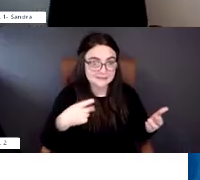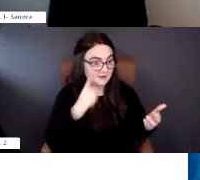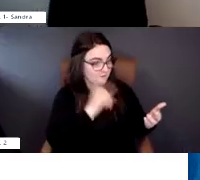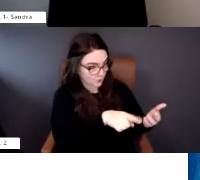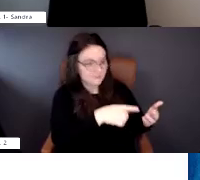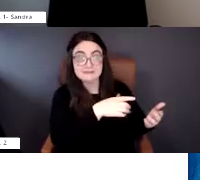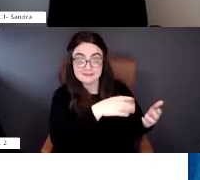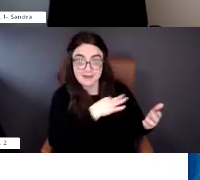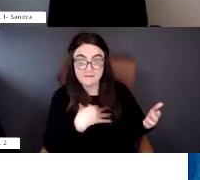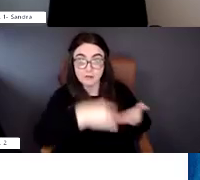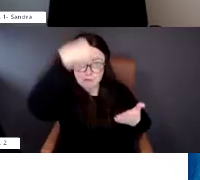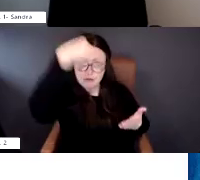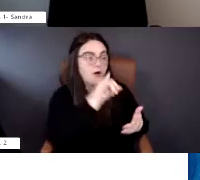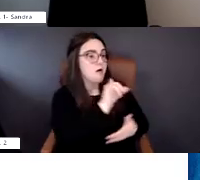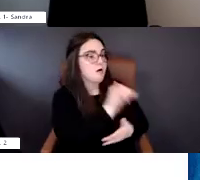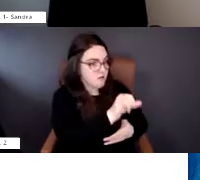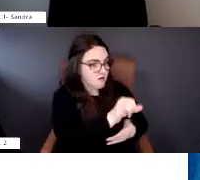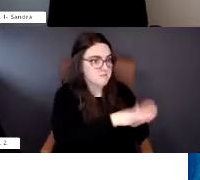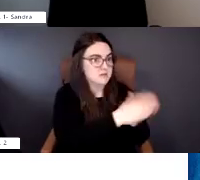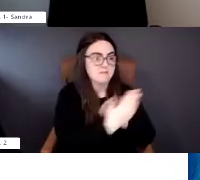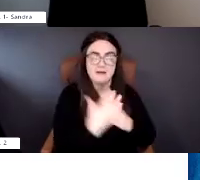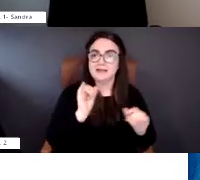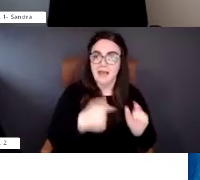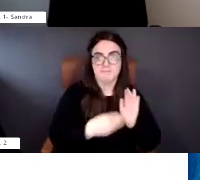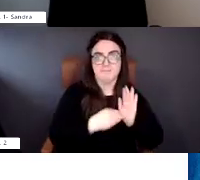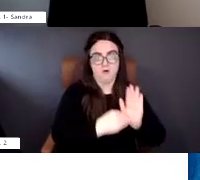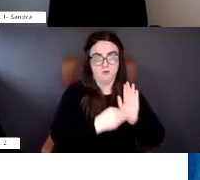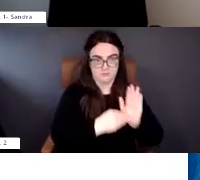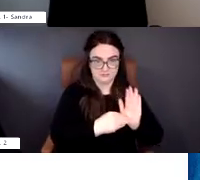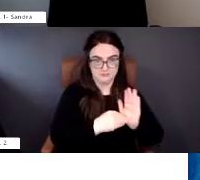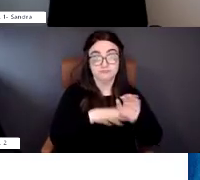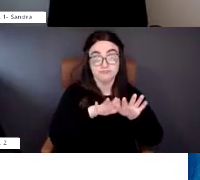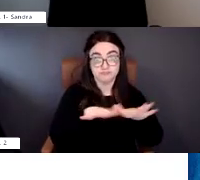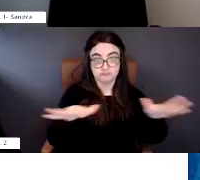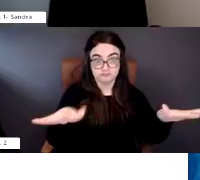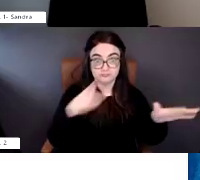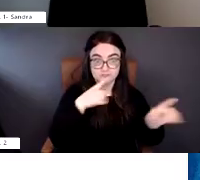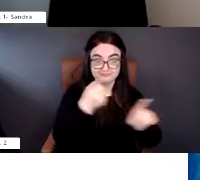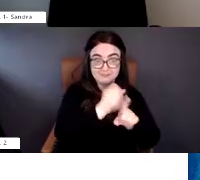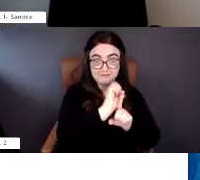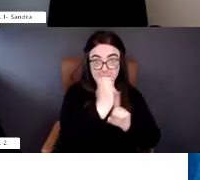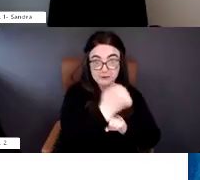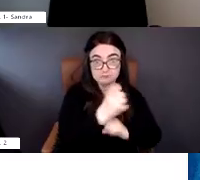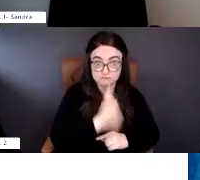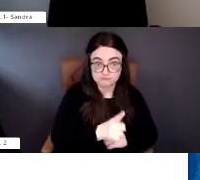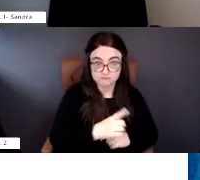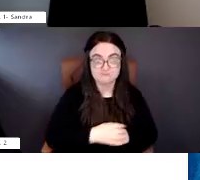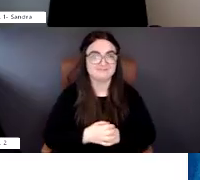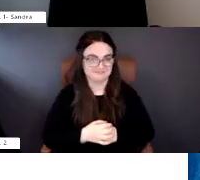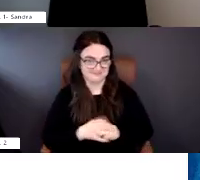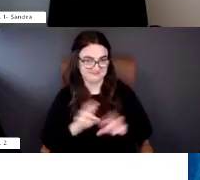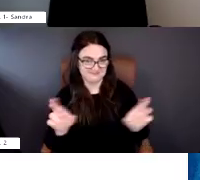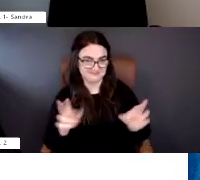So it really has this ripple effect. So you can use it. We didn't do the project in long-term